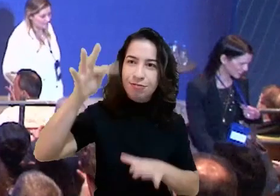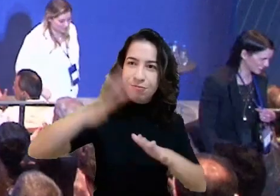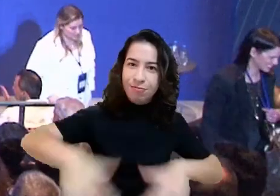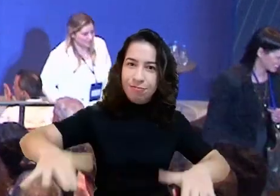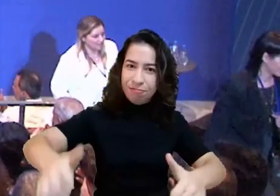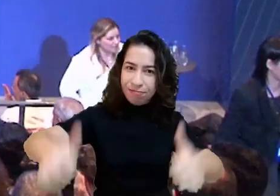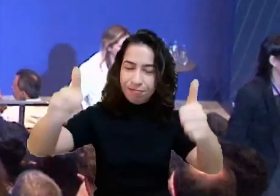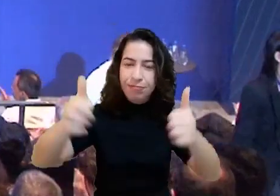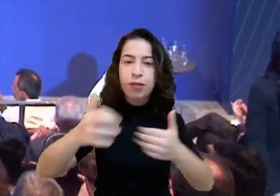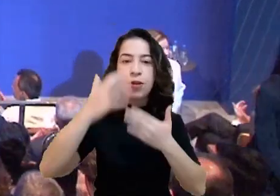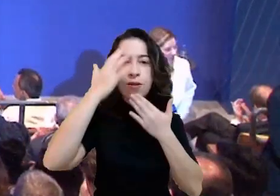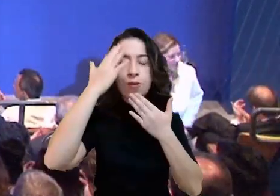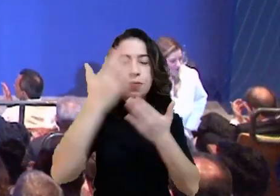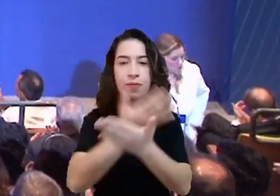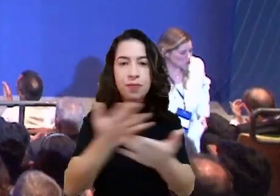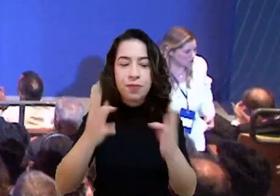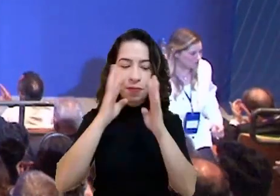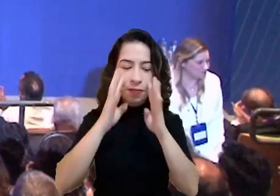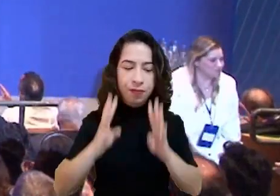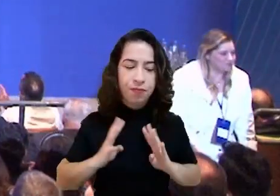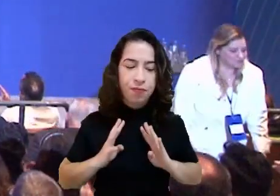attention.